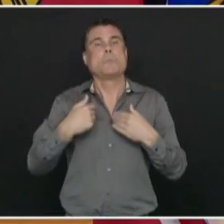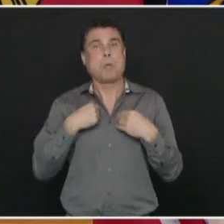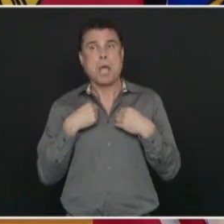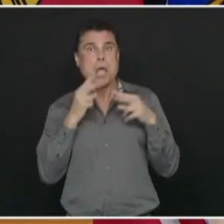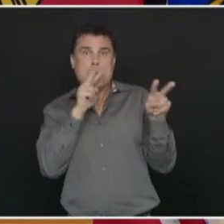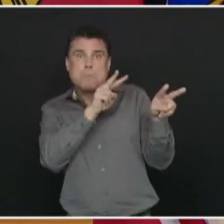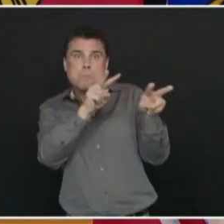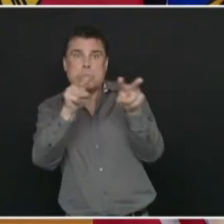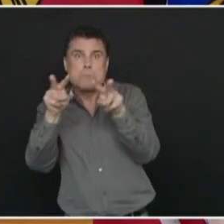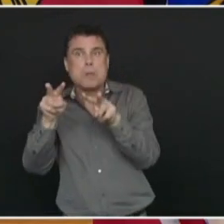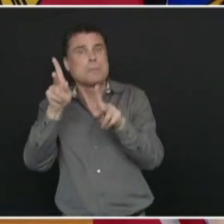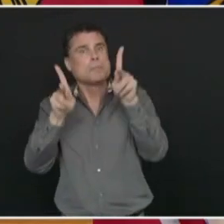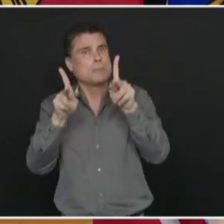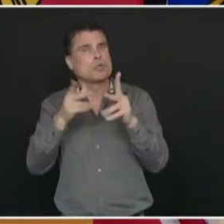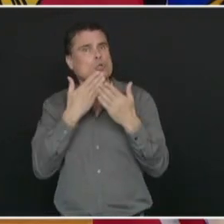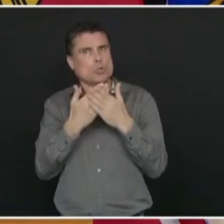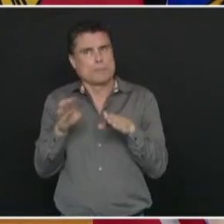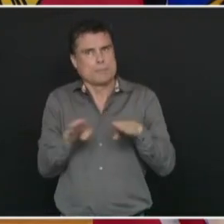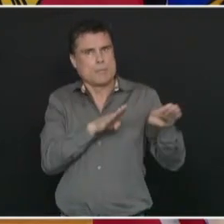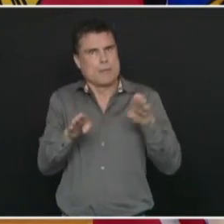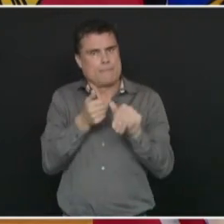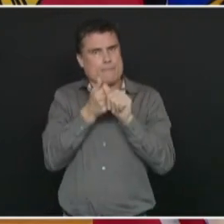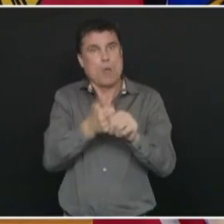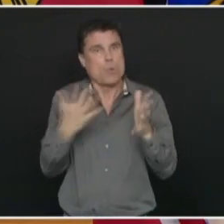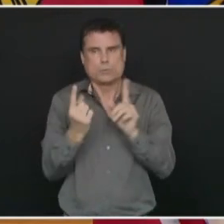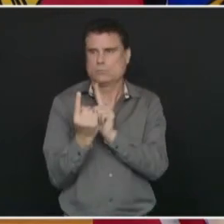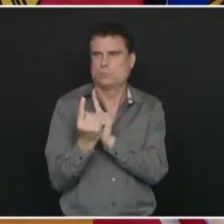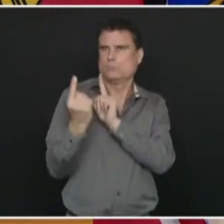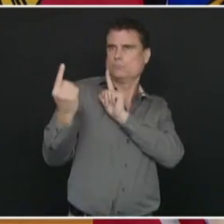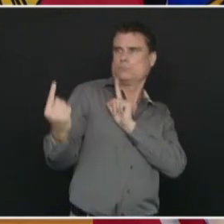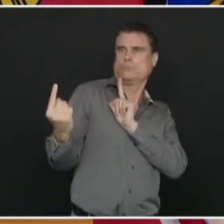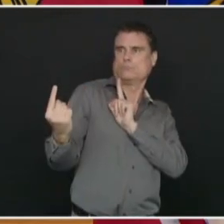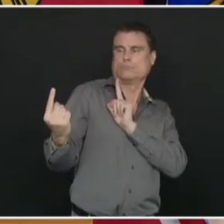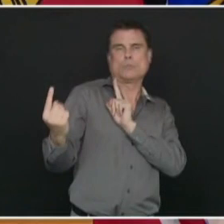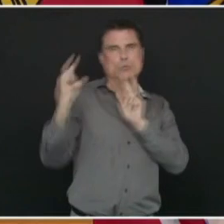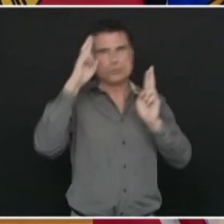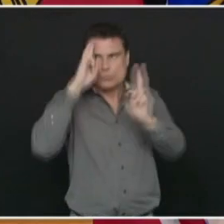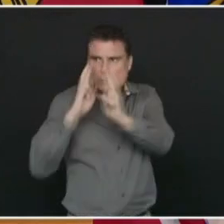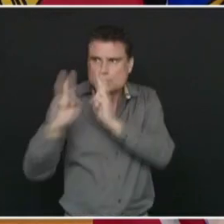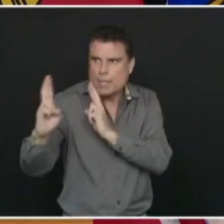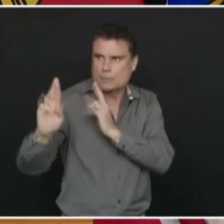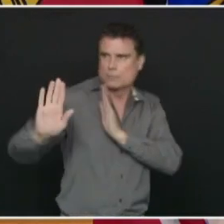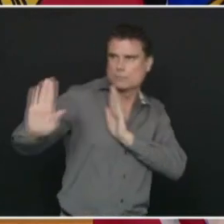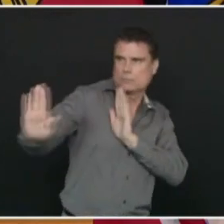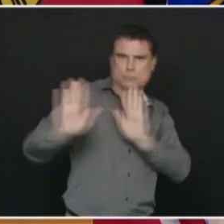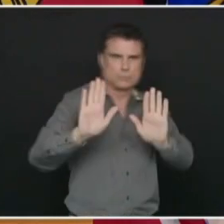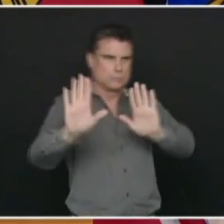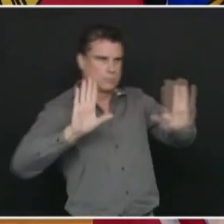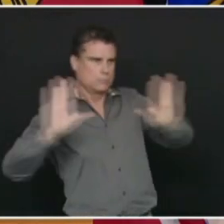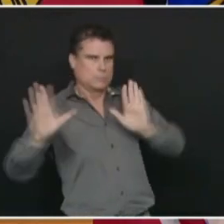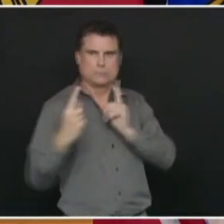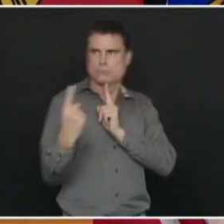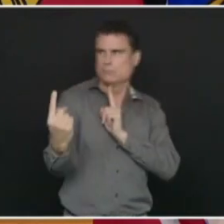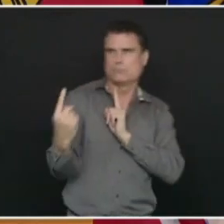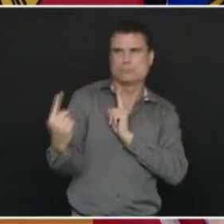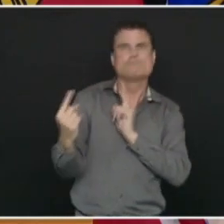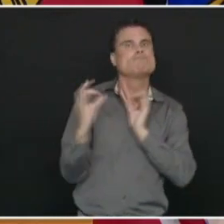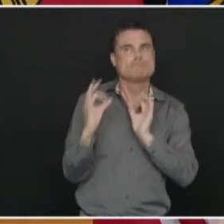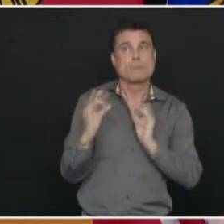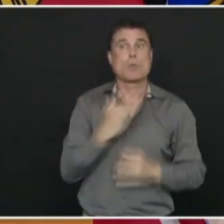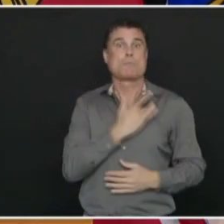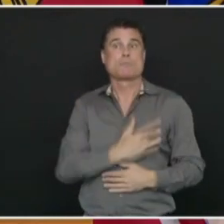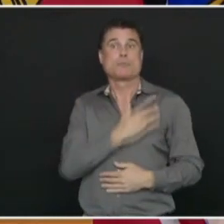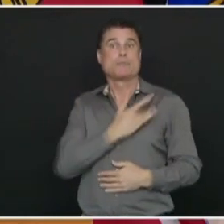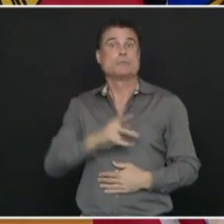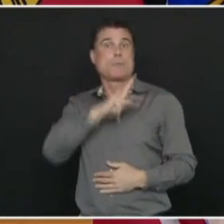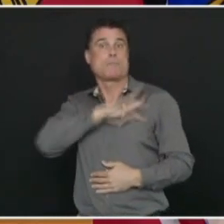Yes, hi, Dr. Henry. Thanks for taking the question. You alluded to it earlier about some of the ages of positive tests.